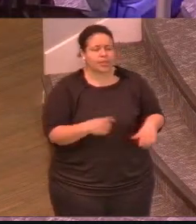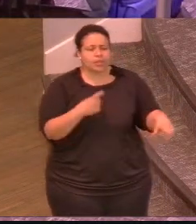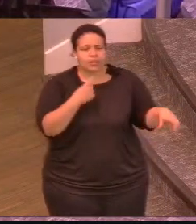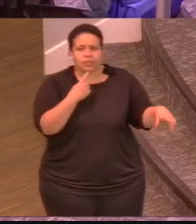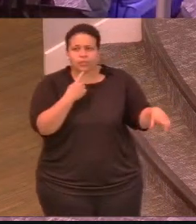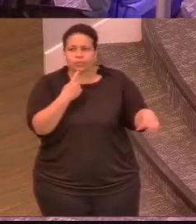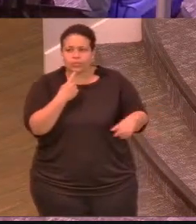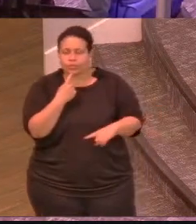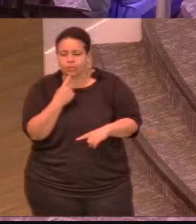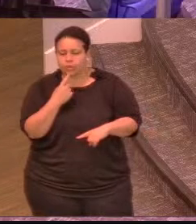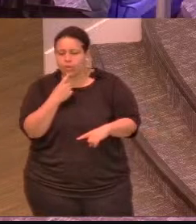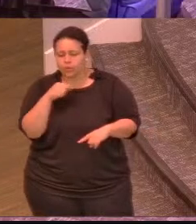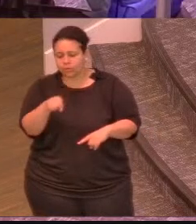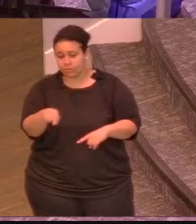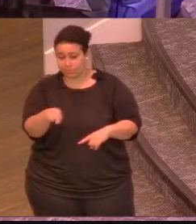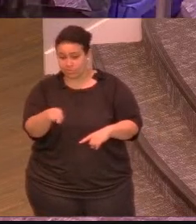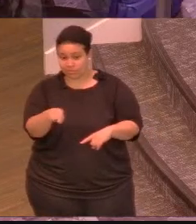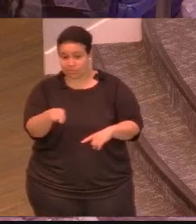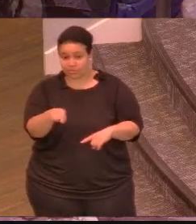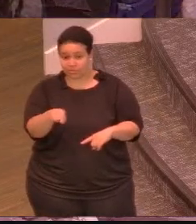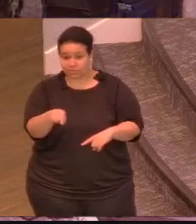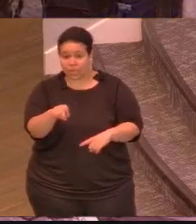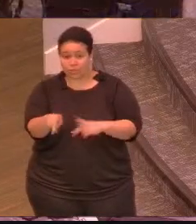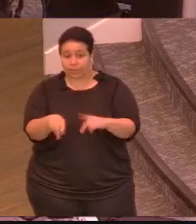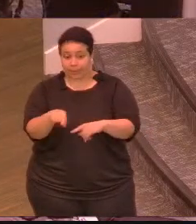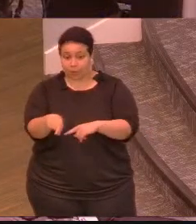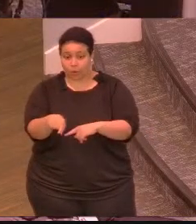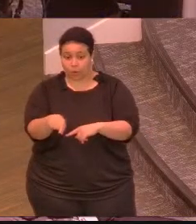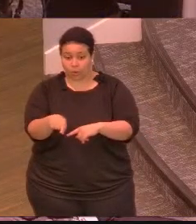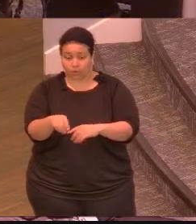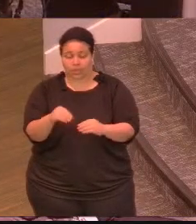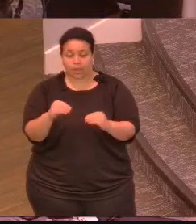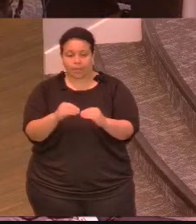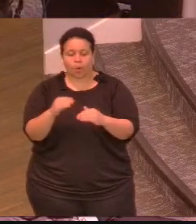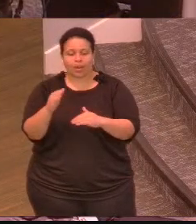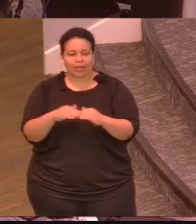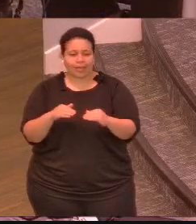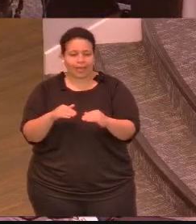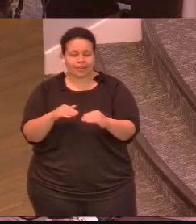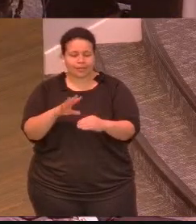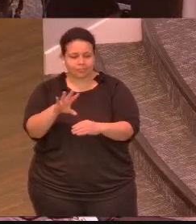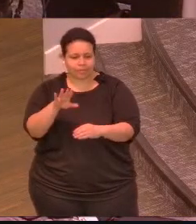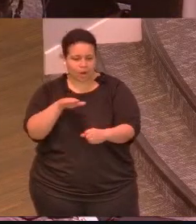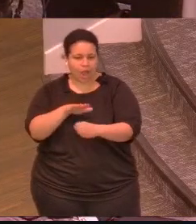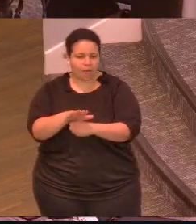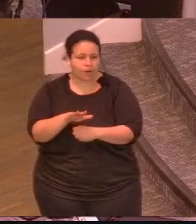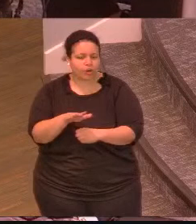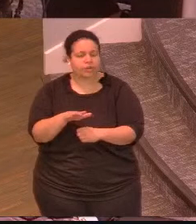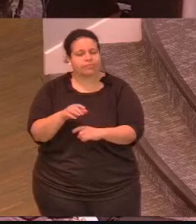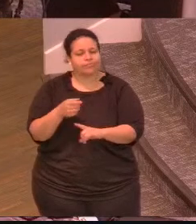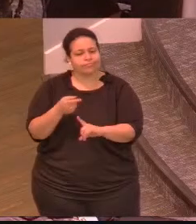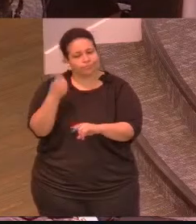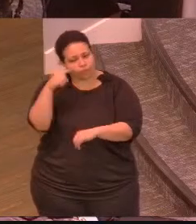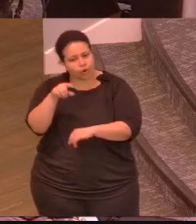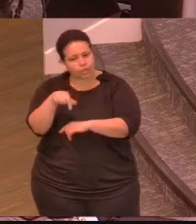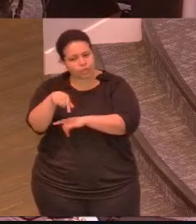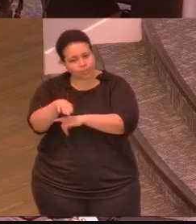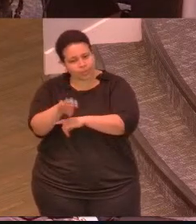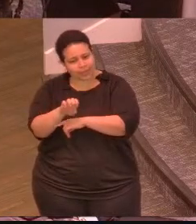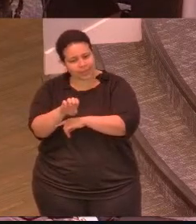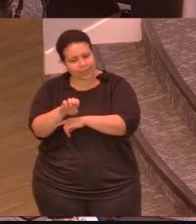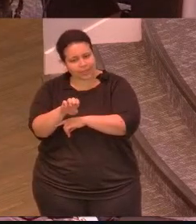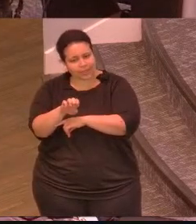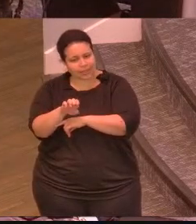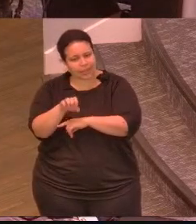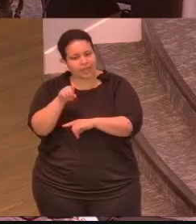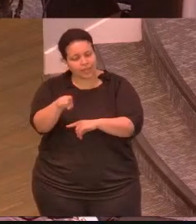those people, even though there are more of them than are covered by our QVE, they're getting the 2,000 from the state